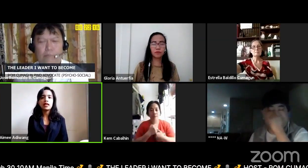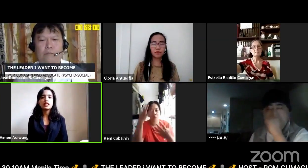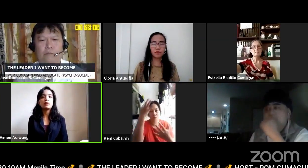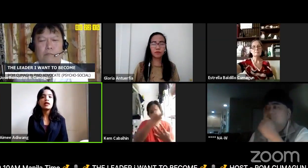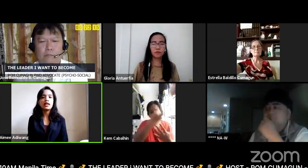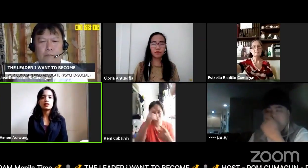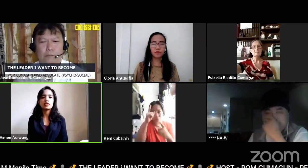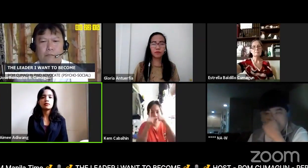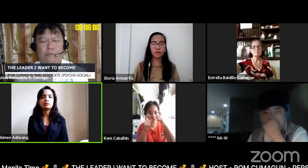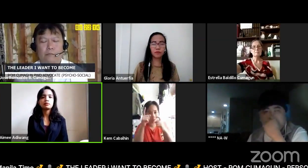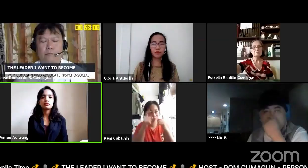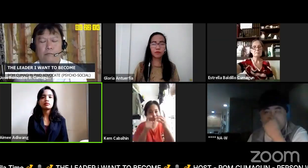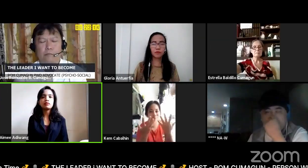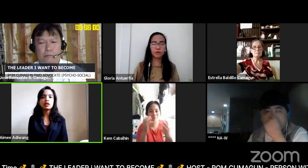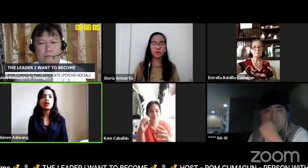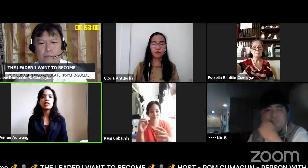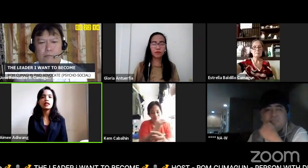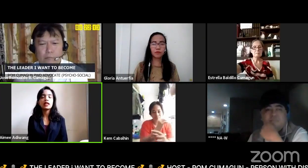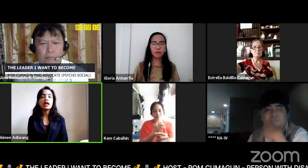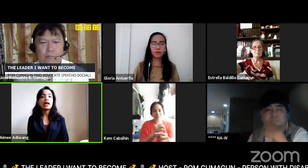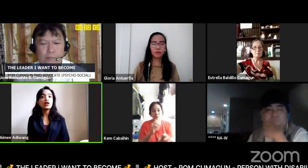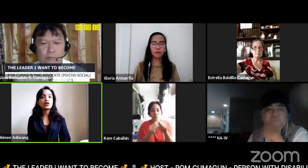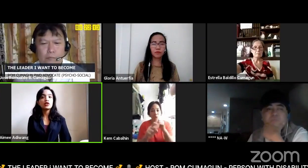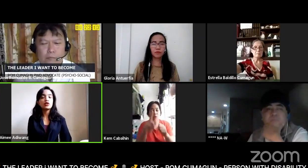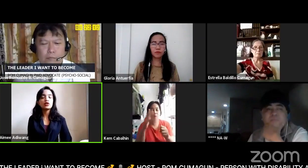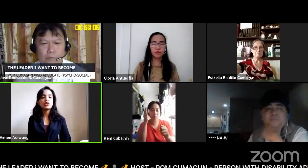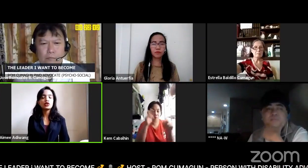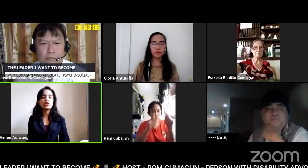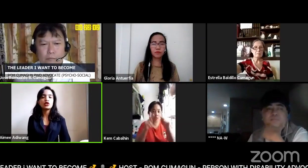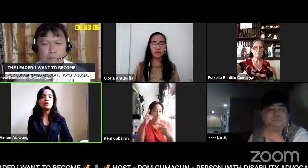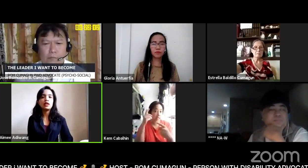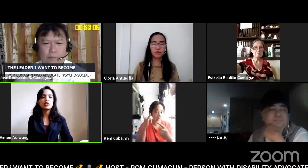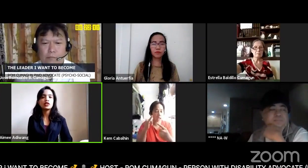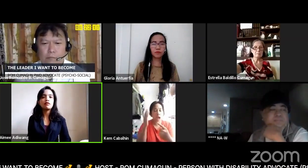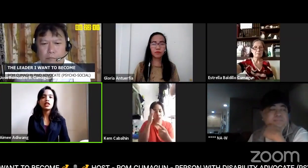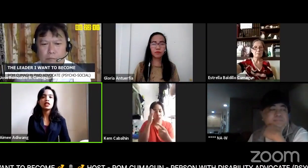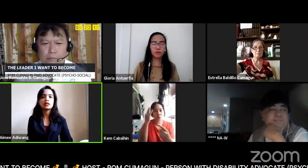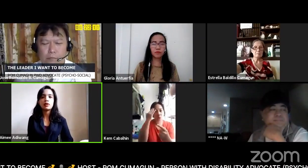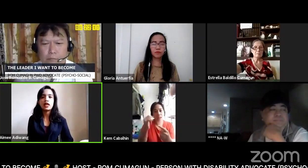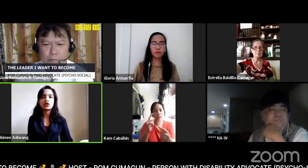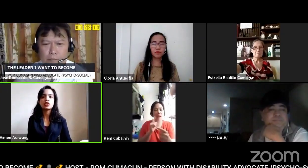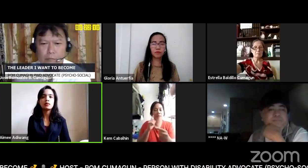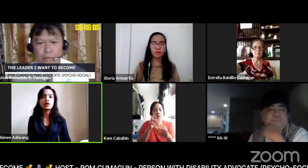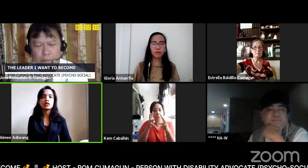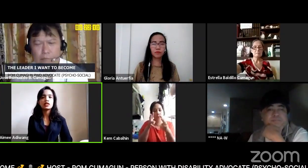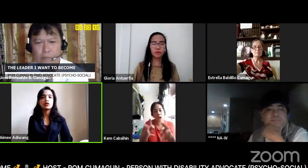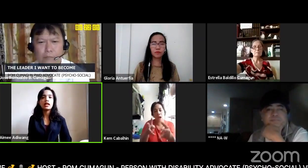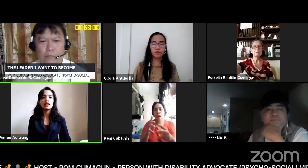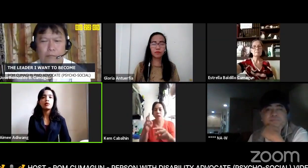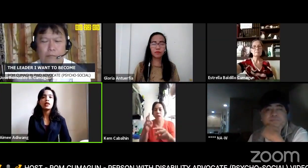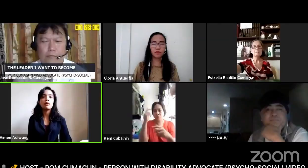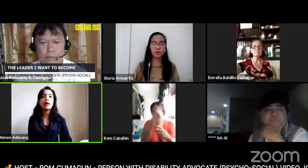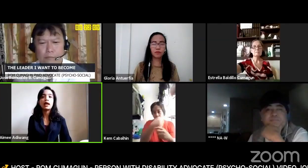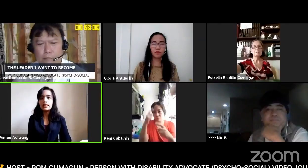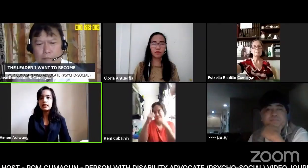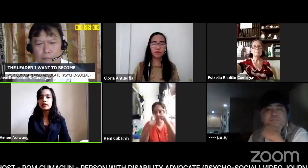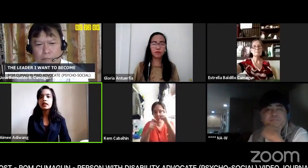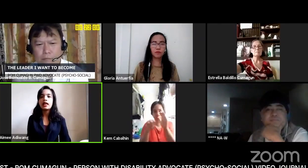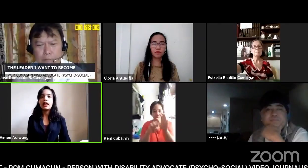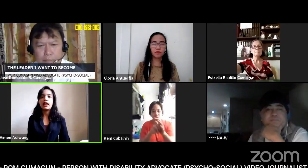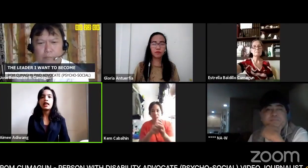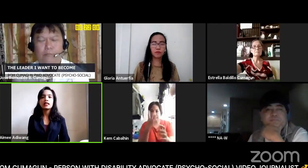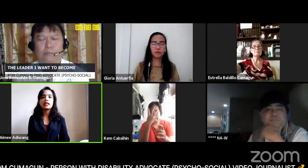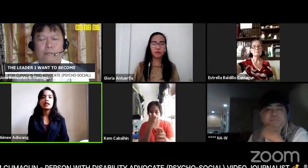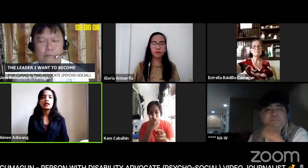have experience on it. And also you should be using facial expressions because it's connected with the